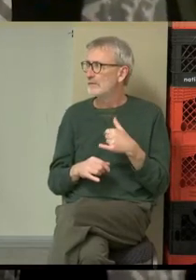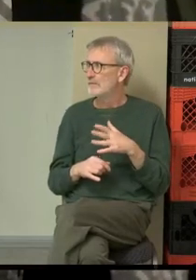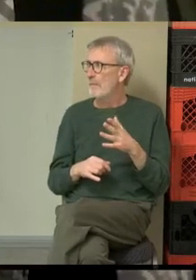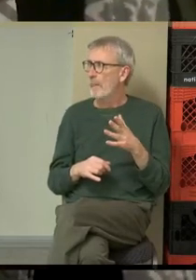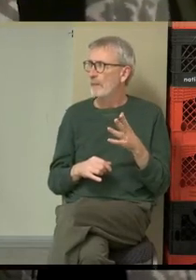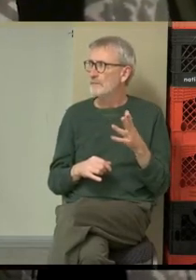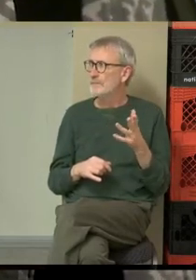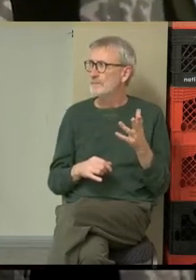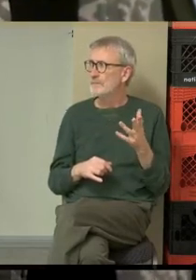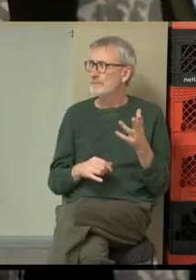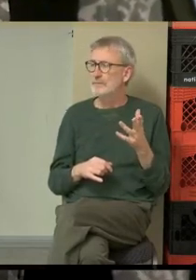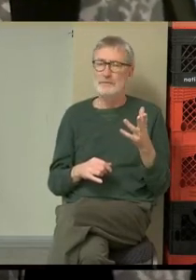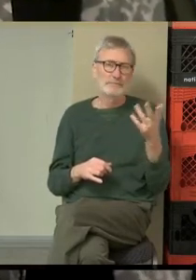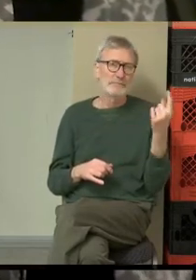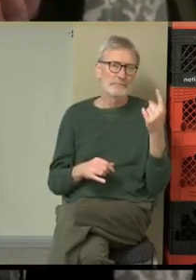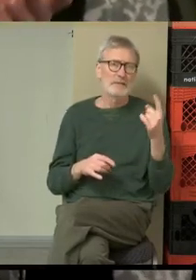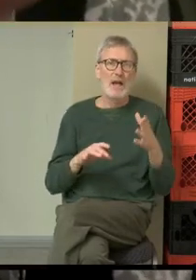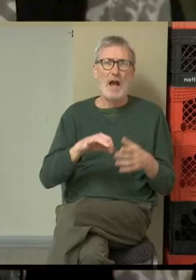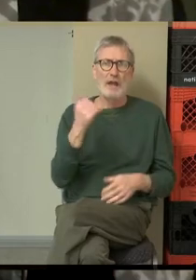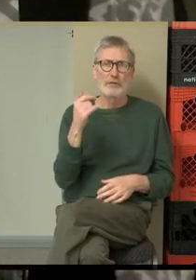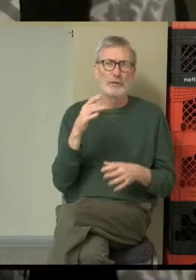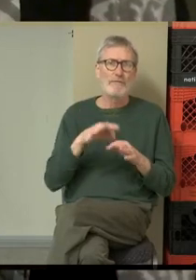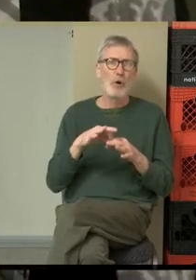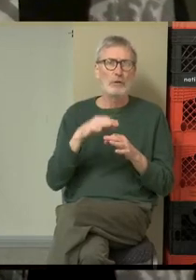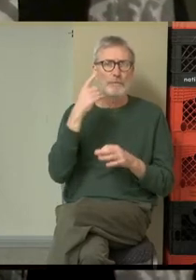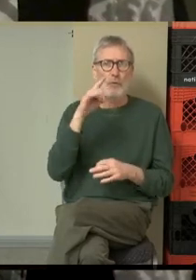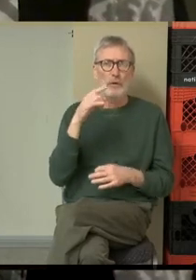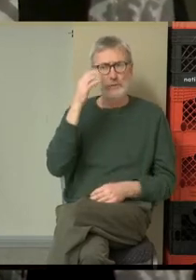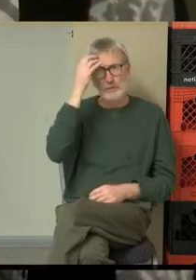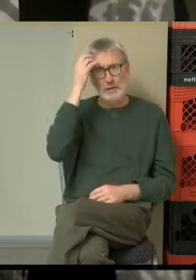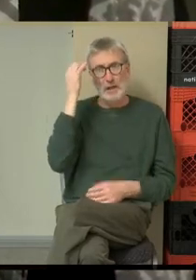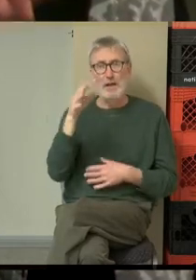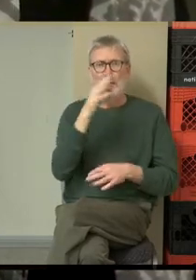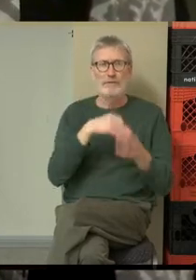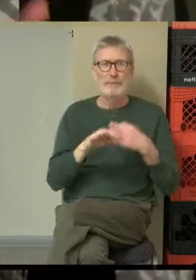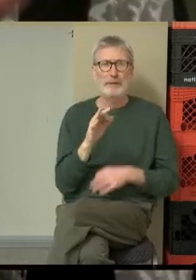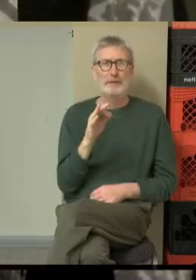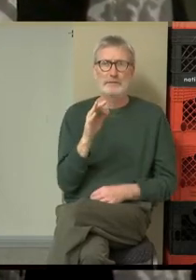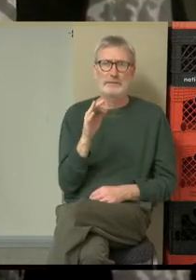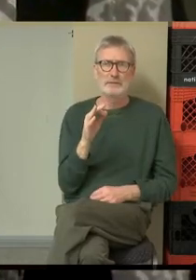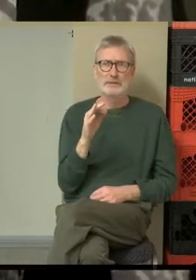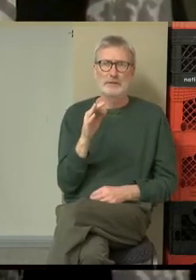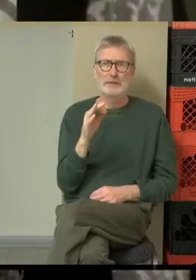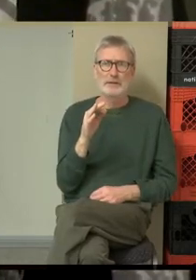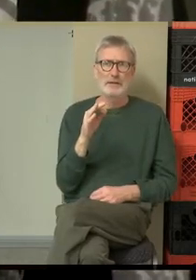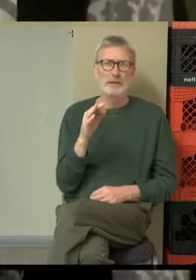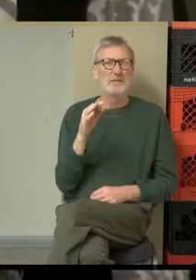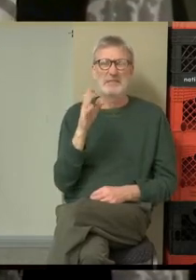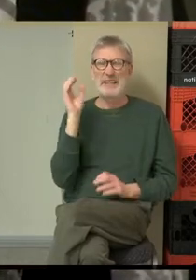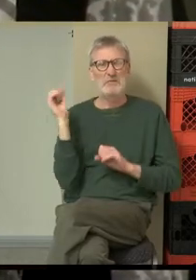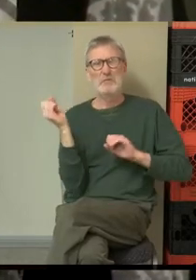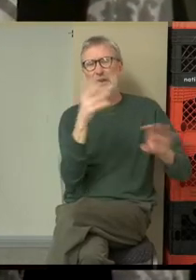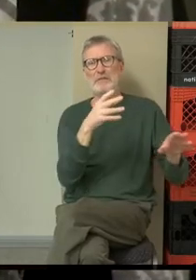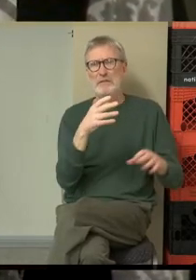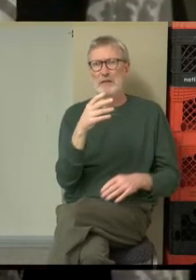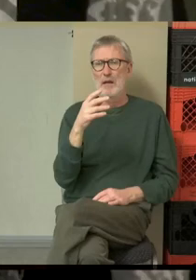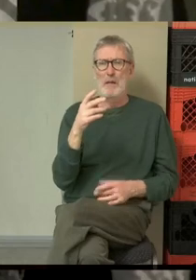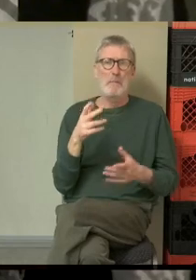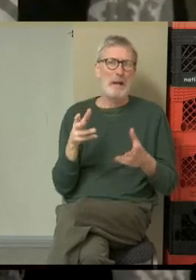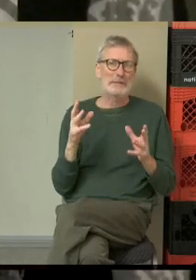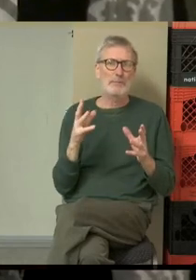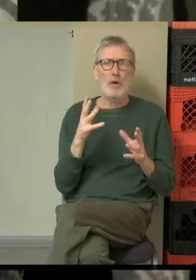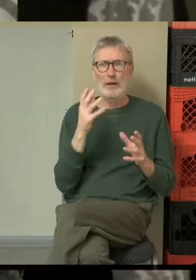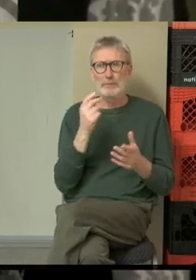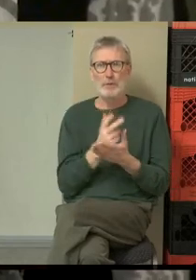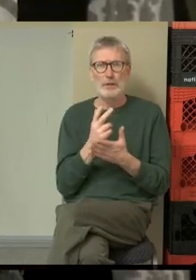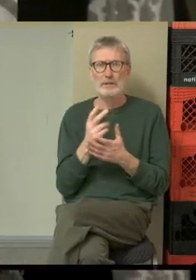the presentation, but just another vote for flipping the basketball court and the parking so that people can keep an